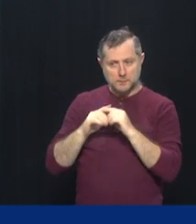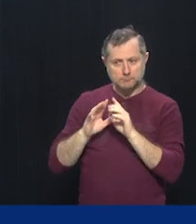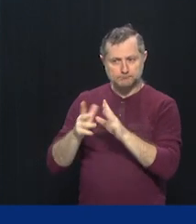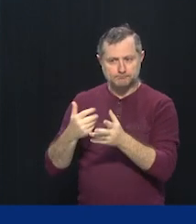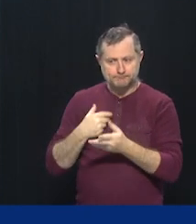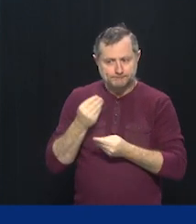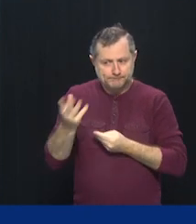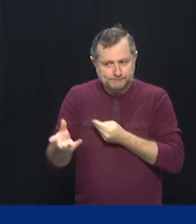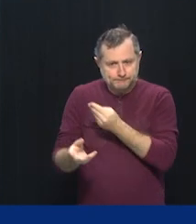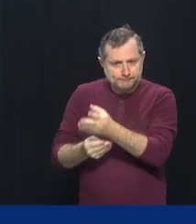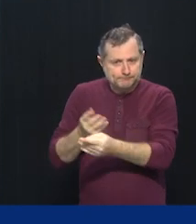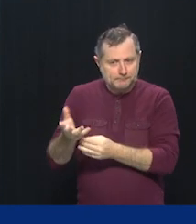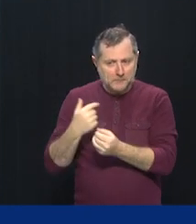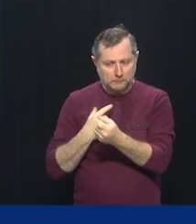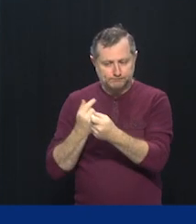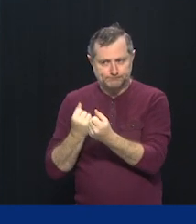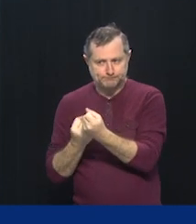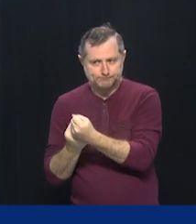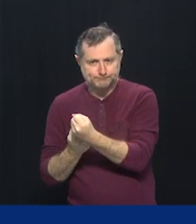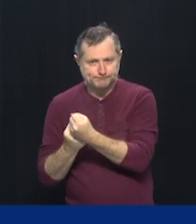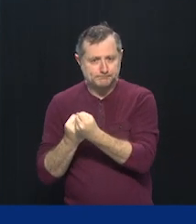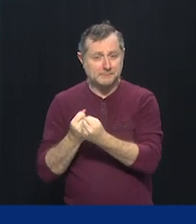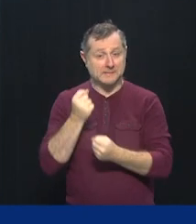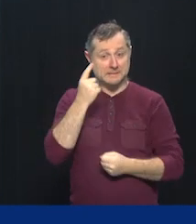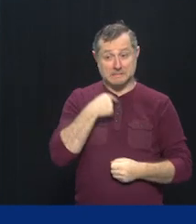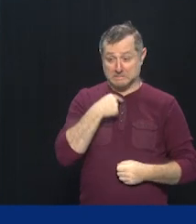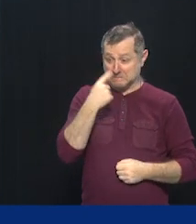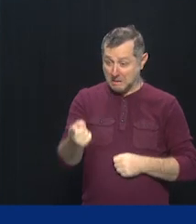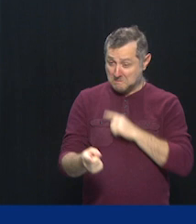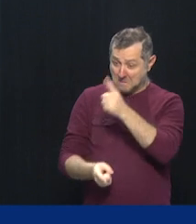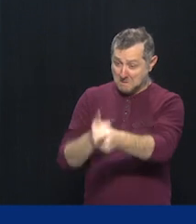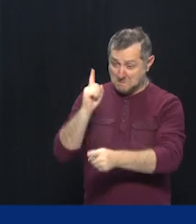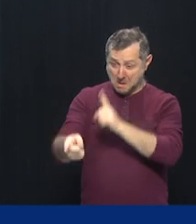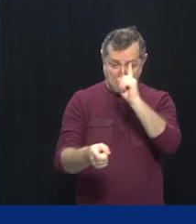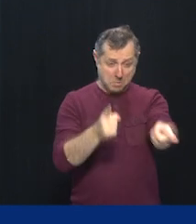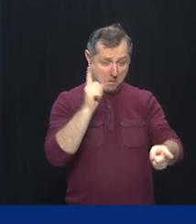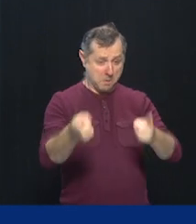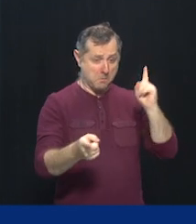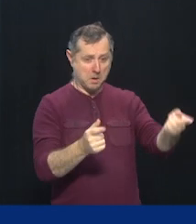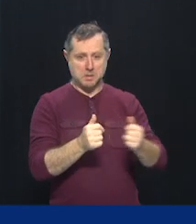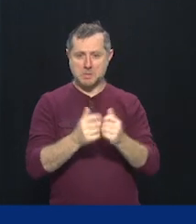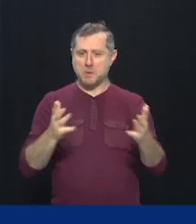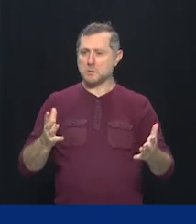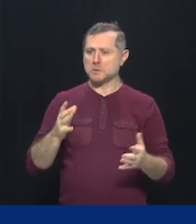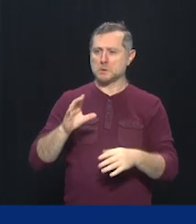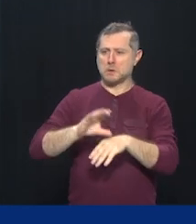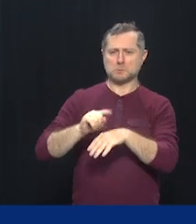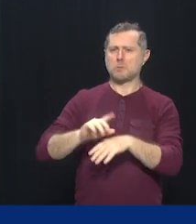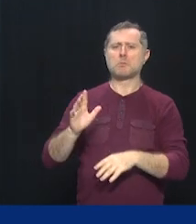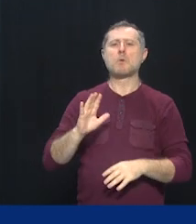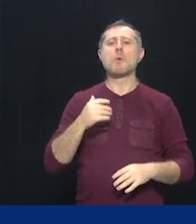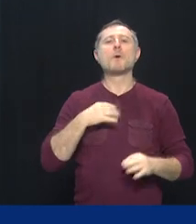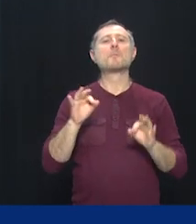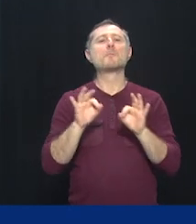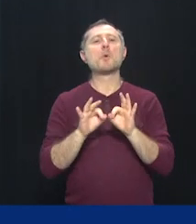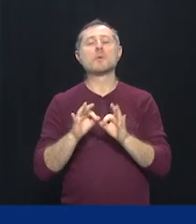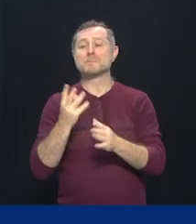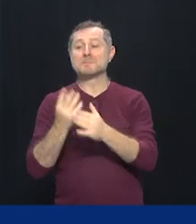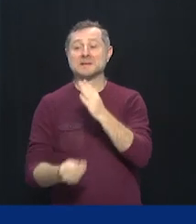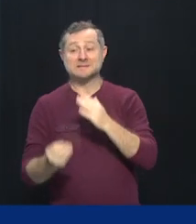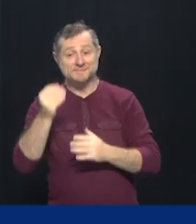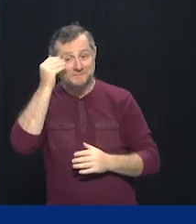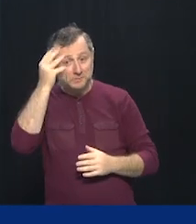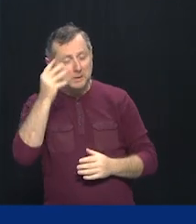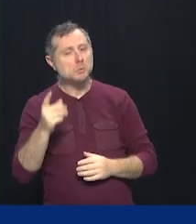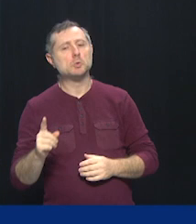state people and locations on all of you without consultation. You tell us where there's gaps. Tell us where something needs to be enhanced